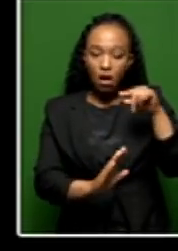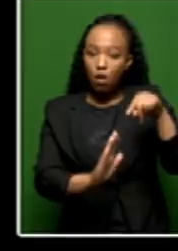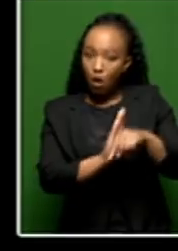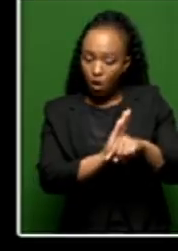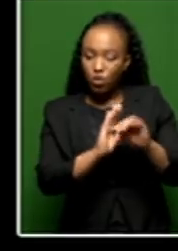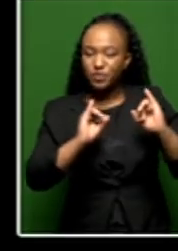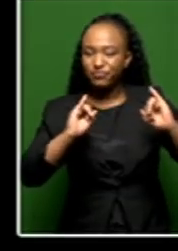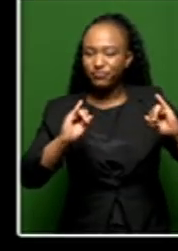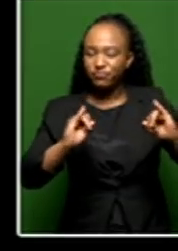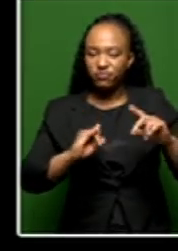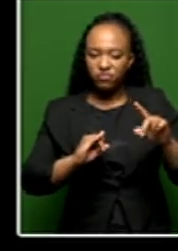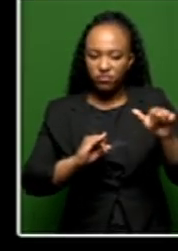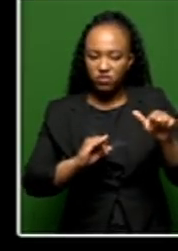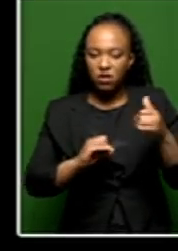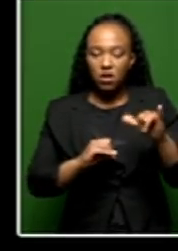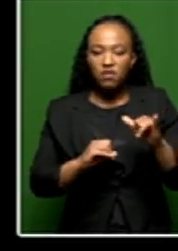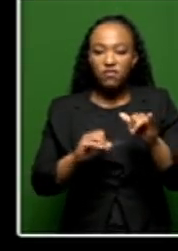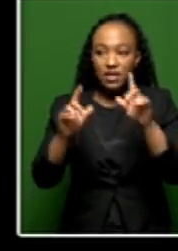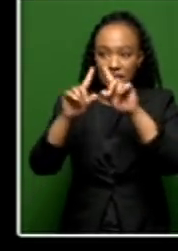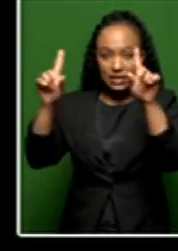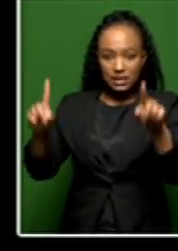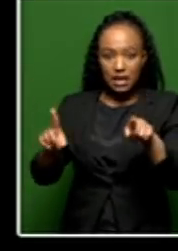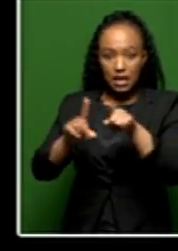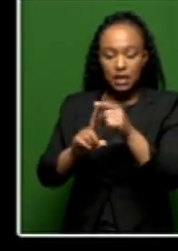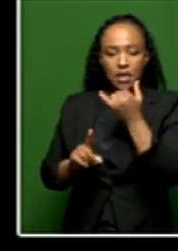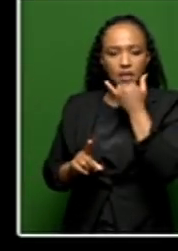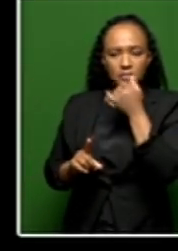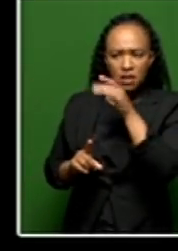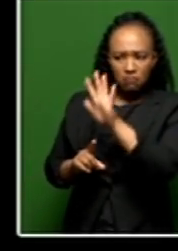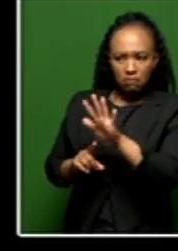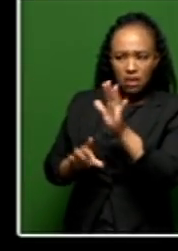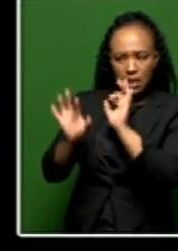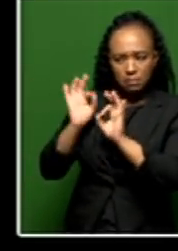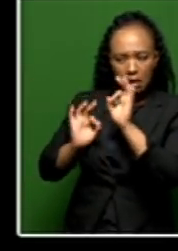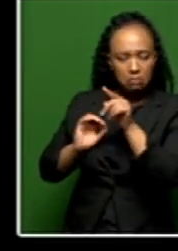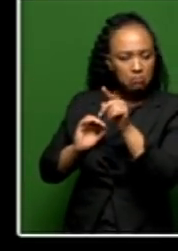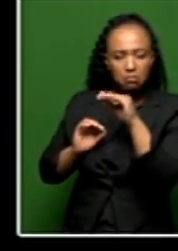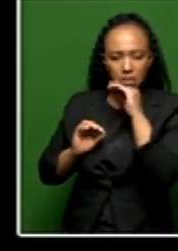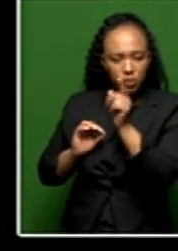DA. If you can see that screen, are you happy? Just give us the overall picture.